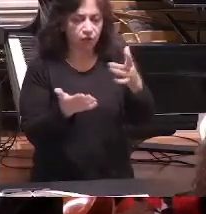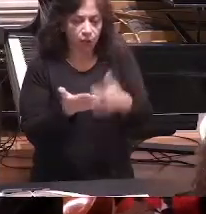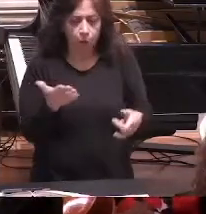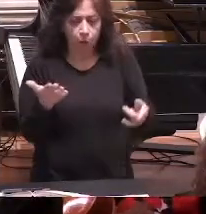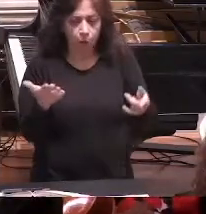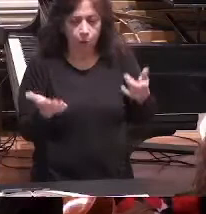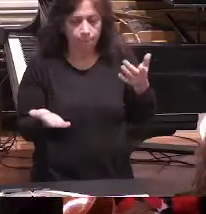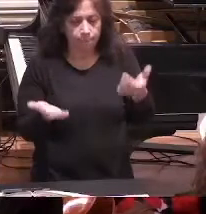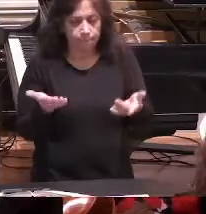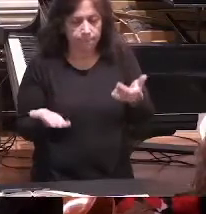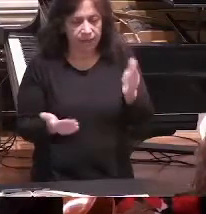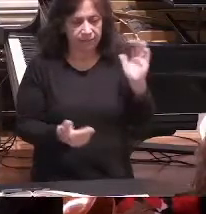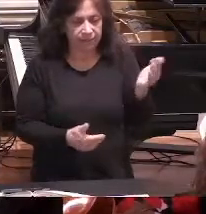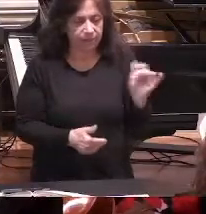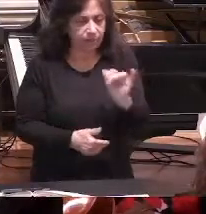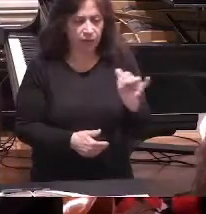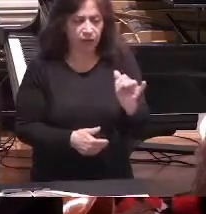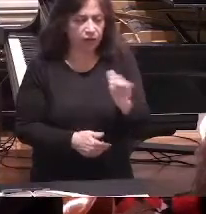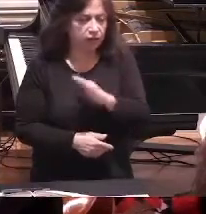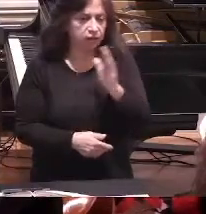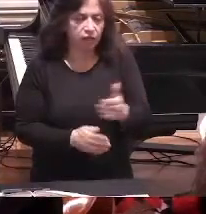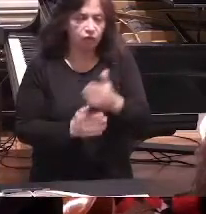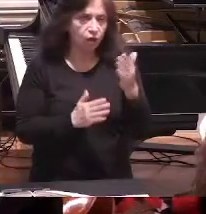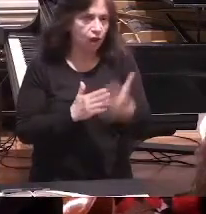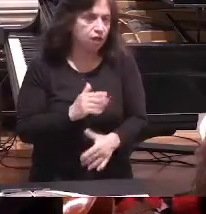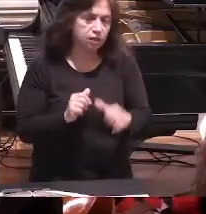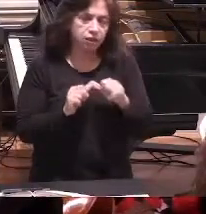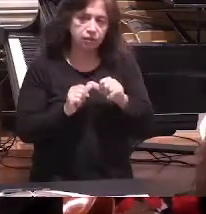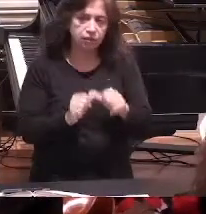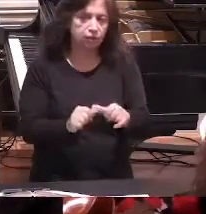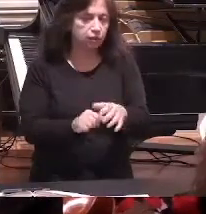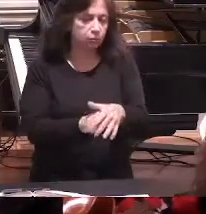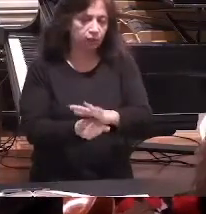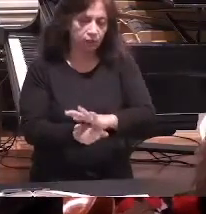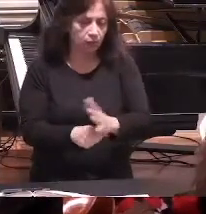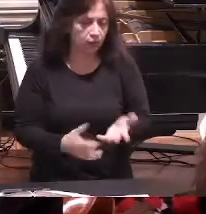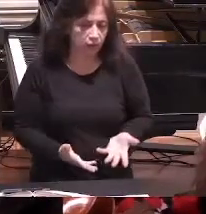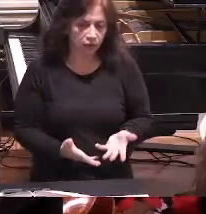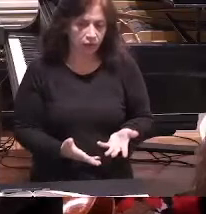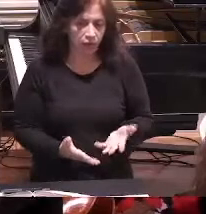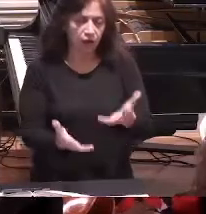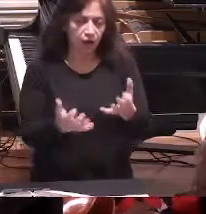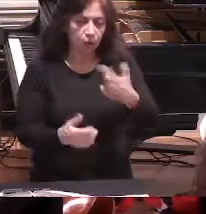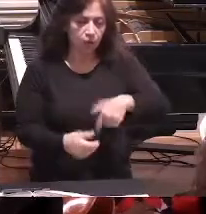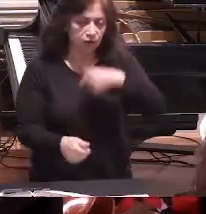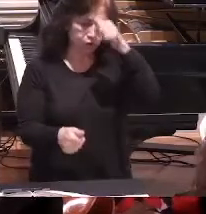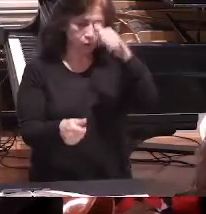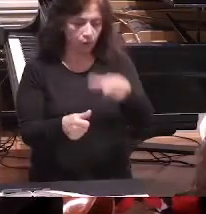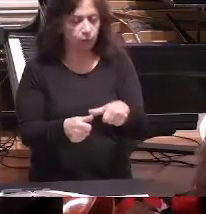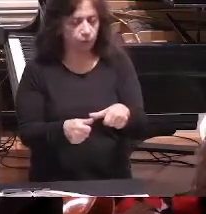may seem like a never-ending pandemic, I want us to be